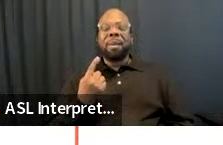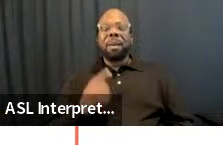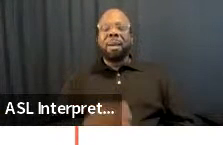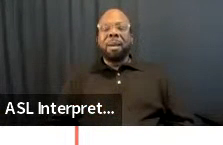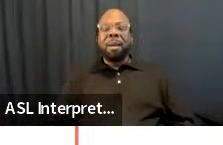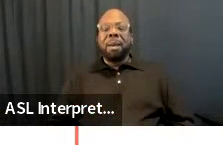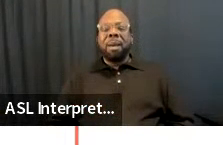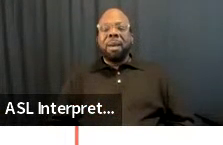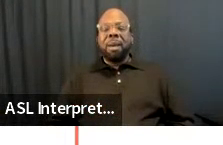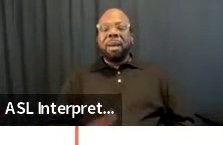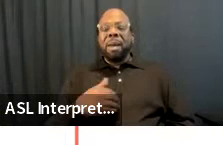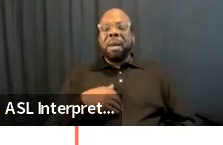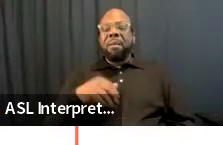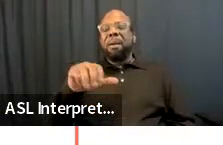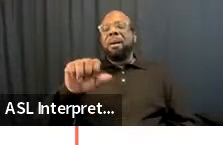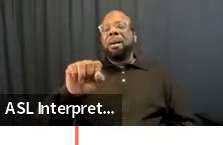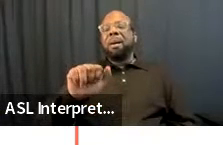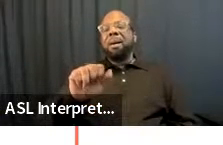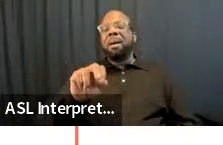And we have Sandy Hornet.